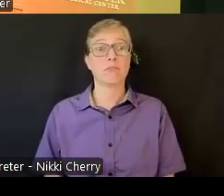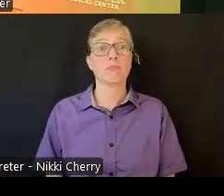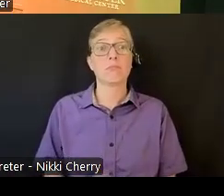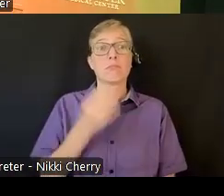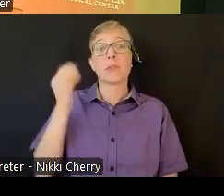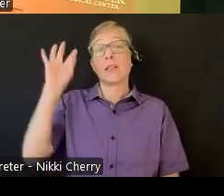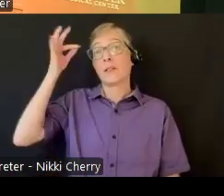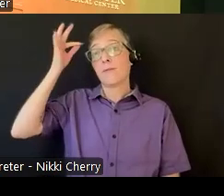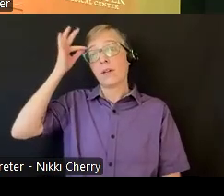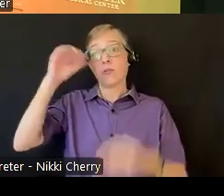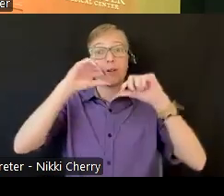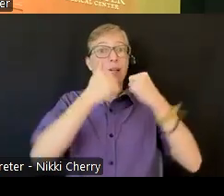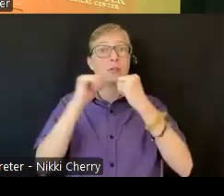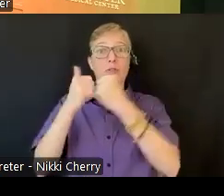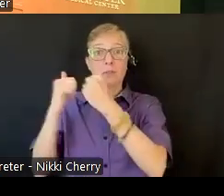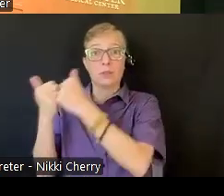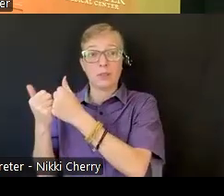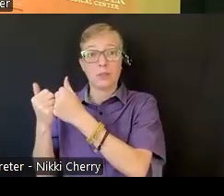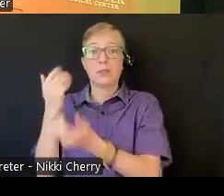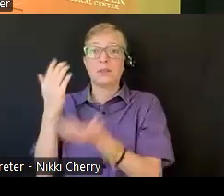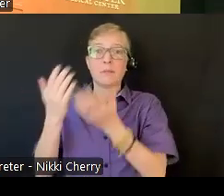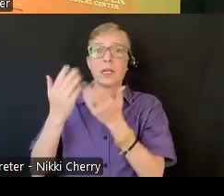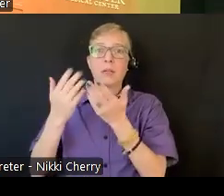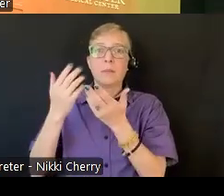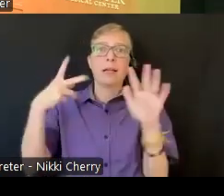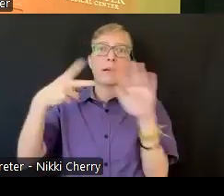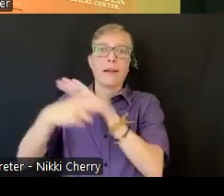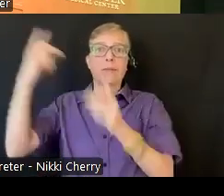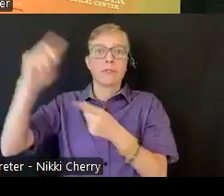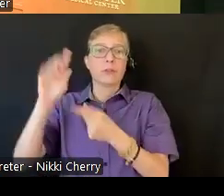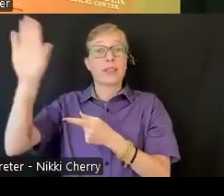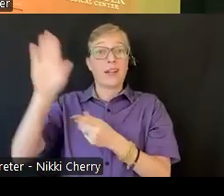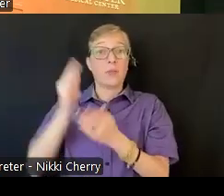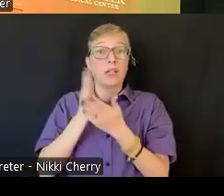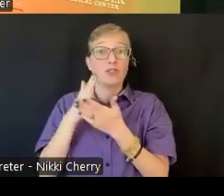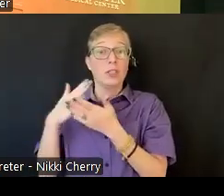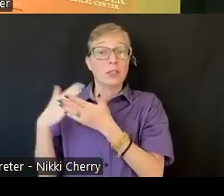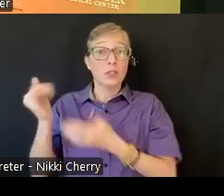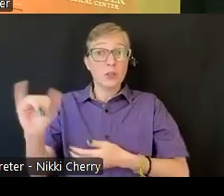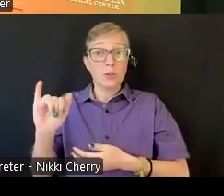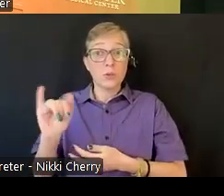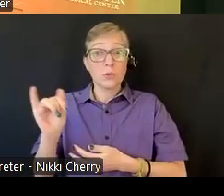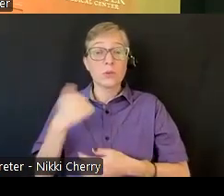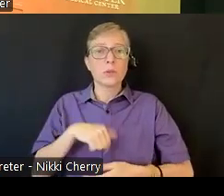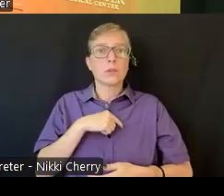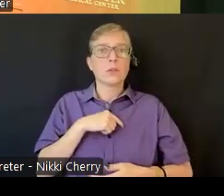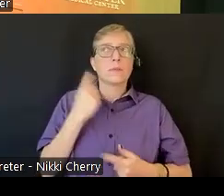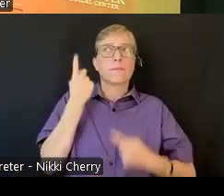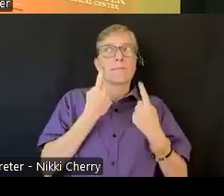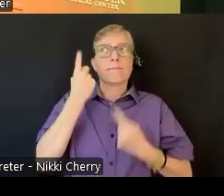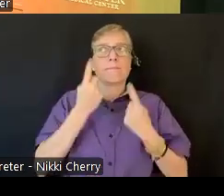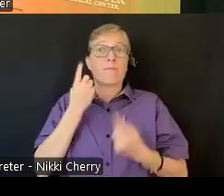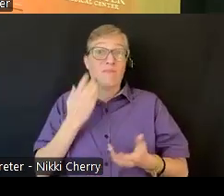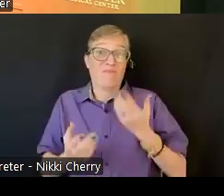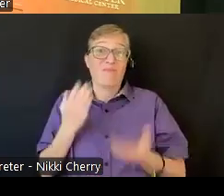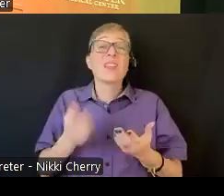are potentially reducing their budget, we do wonder if it'll get harder to obtain